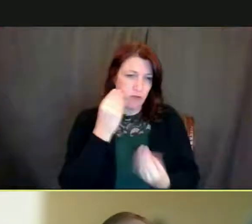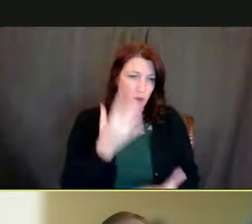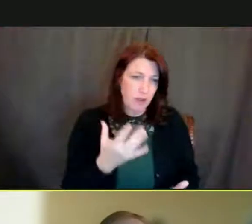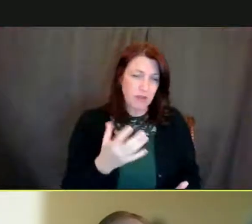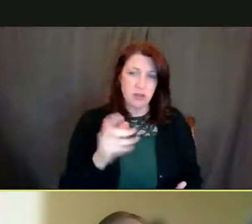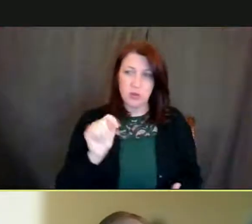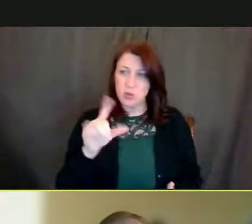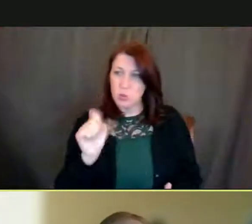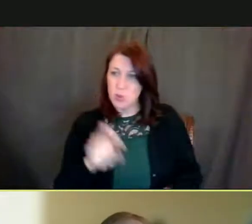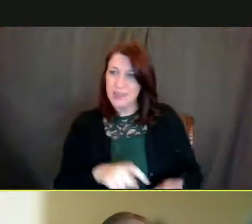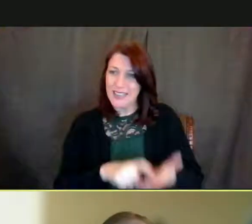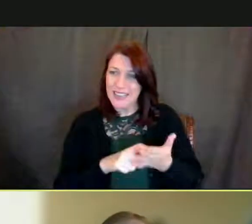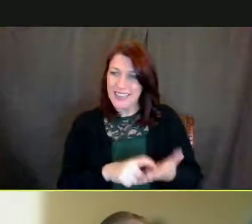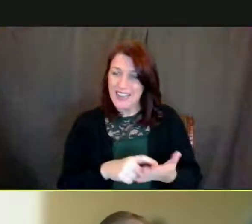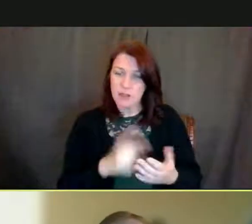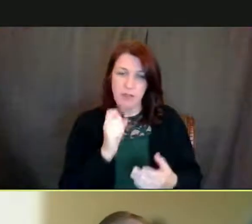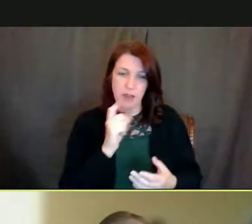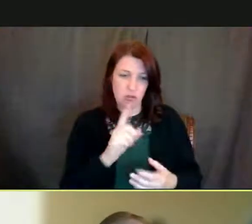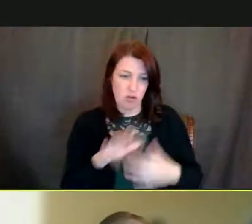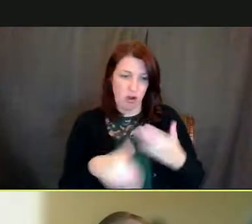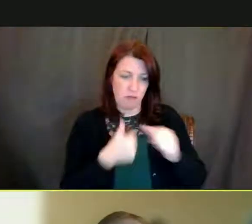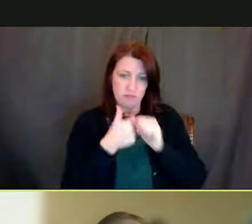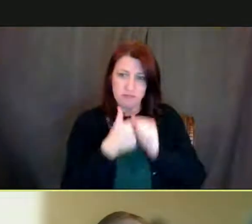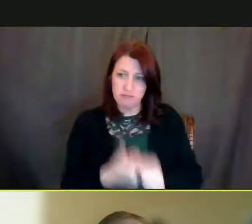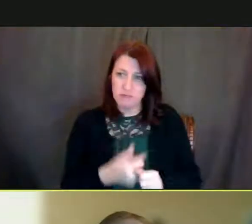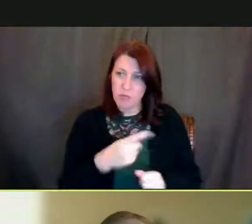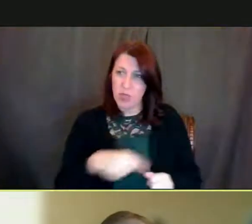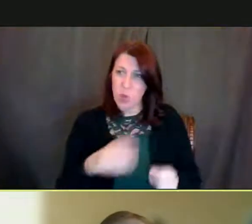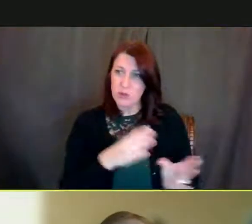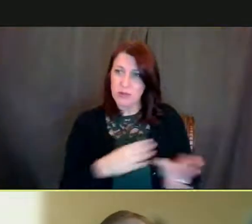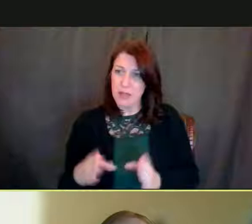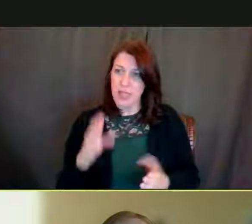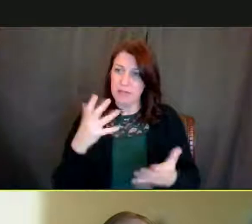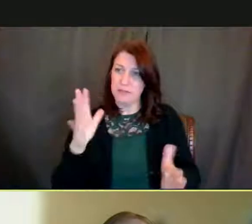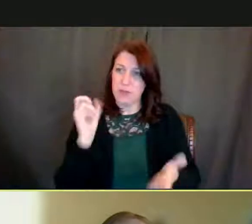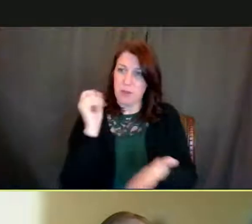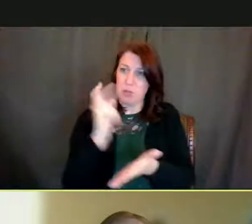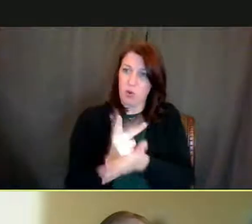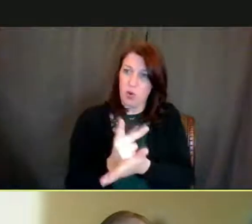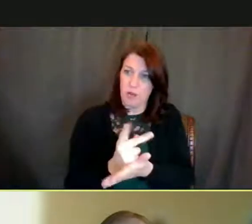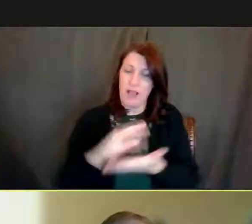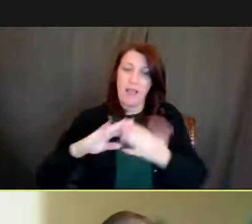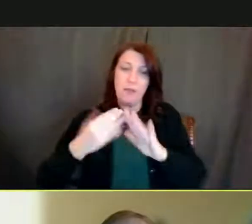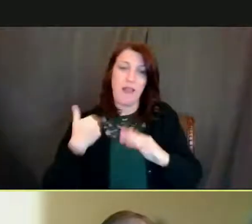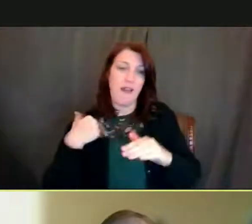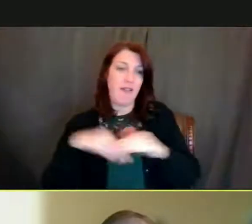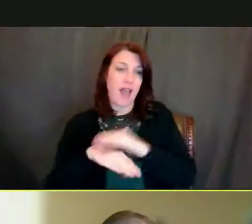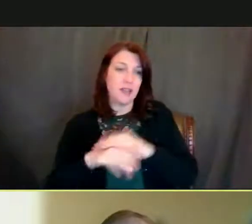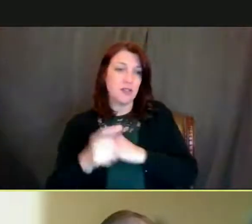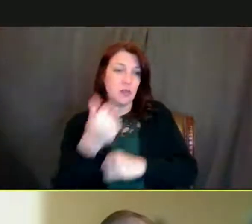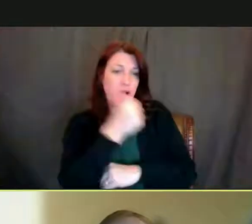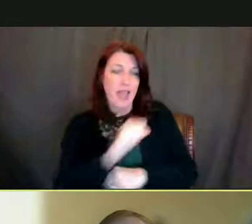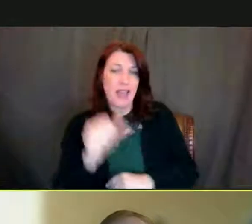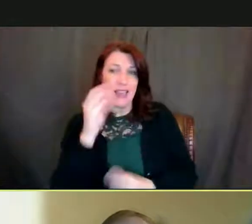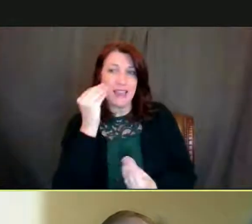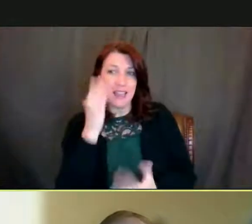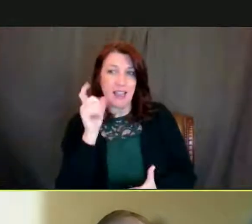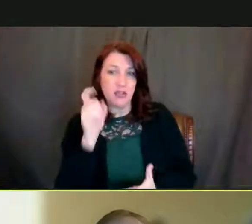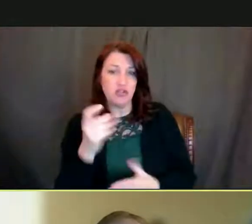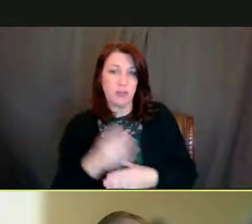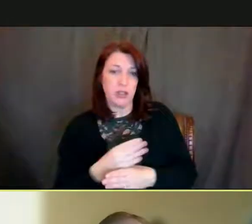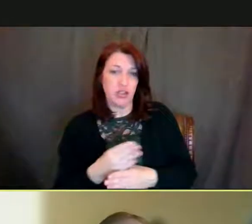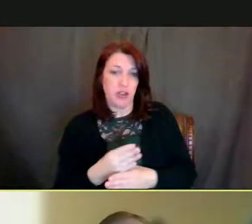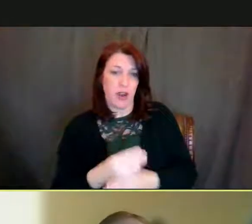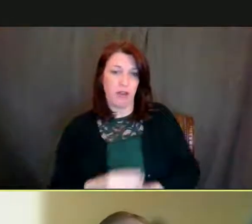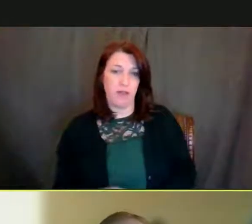needed to help ensure that awardees adhere to the plans that were approved and that the community has access to any data that should have been shared.